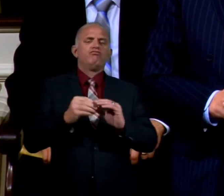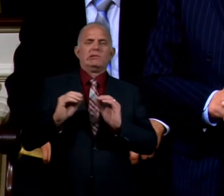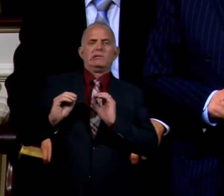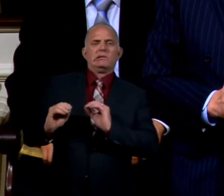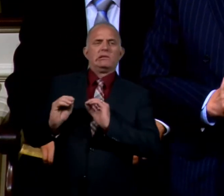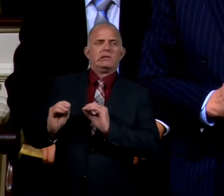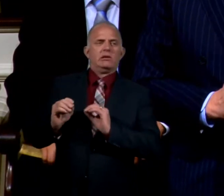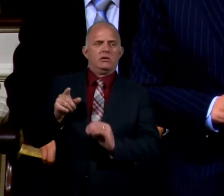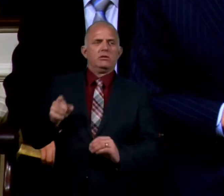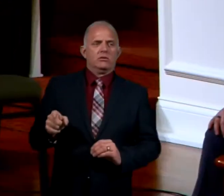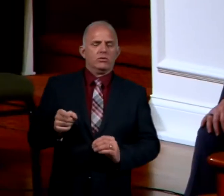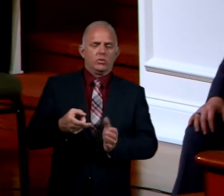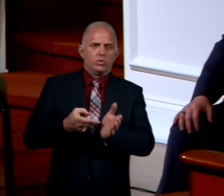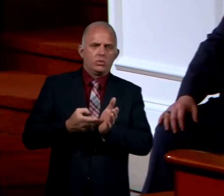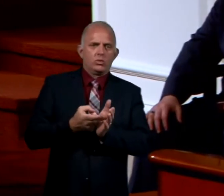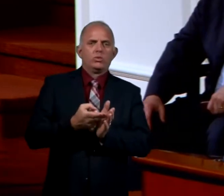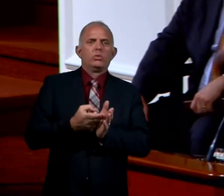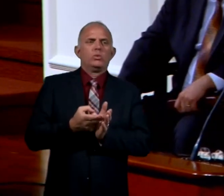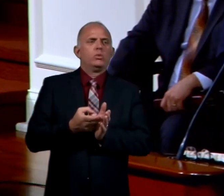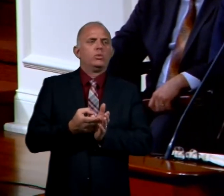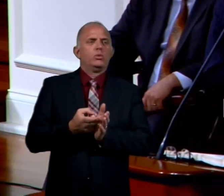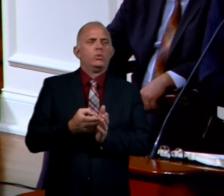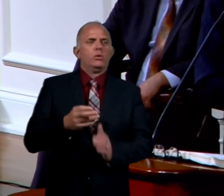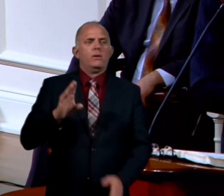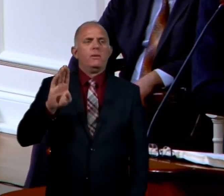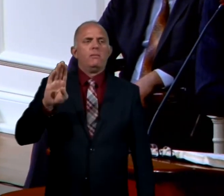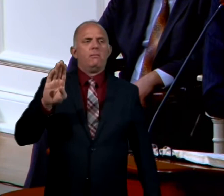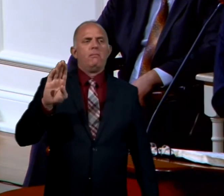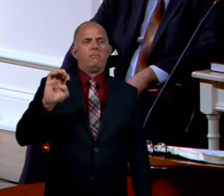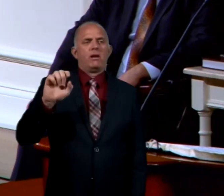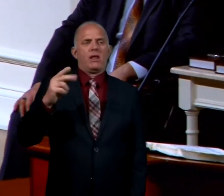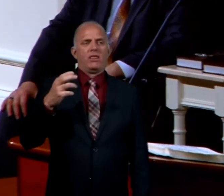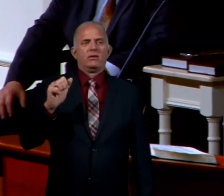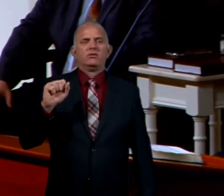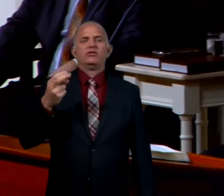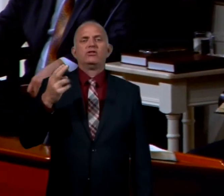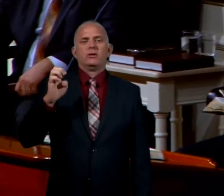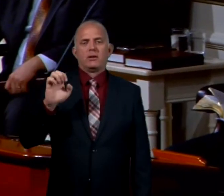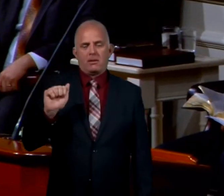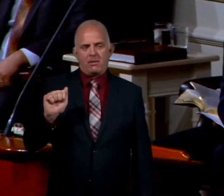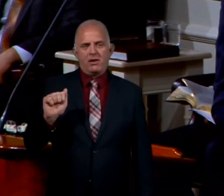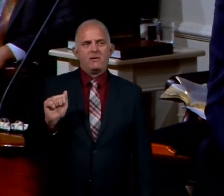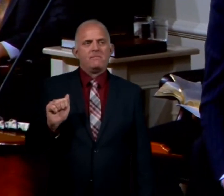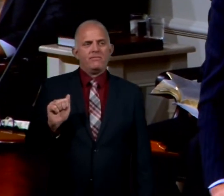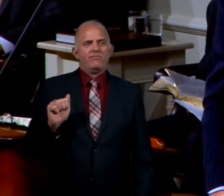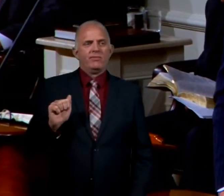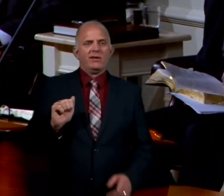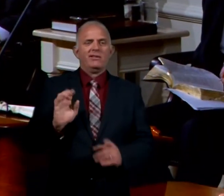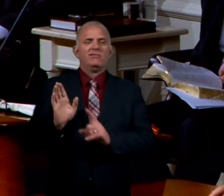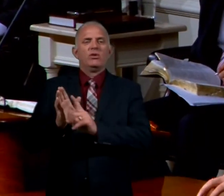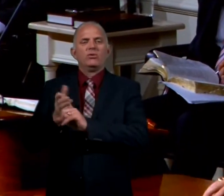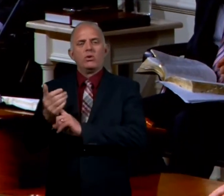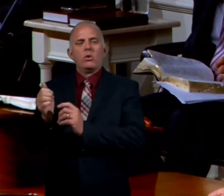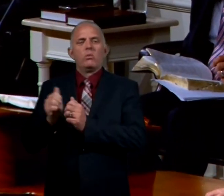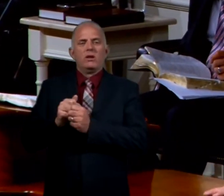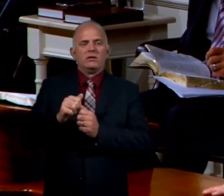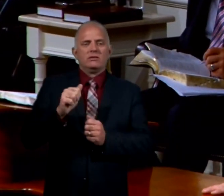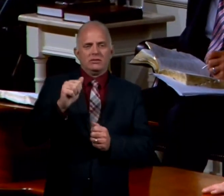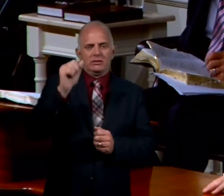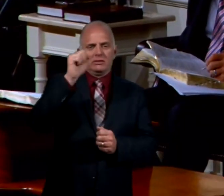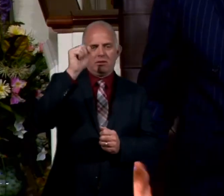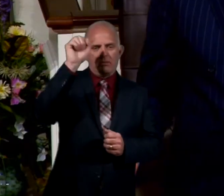truths. Bathsheba, of course, was guilty of adultery with Solomon's dad,